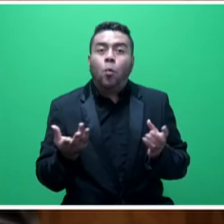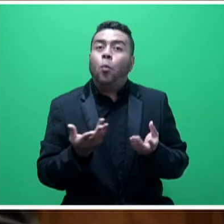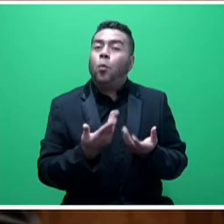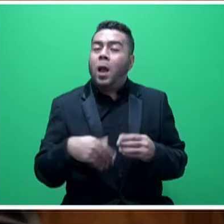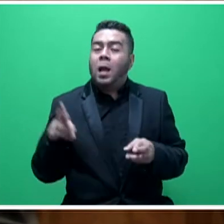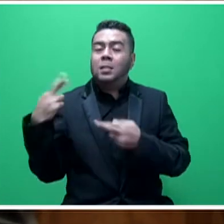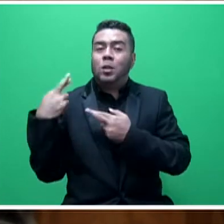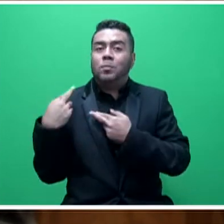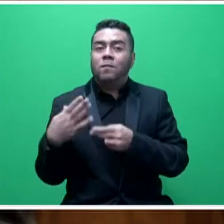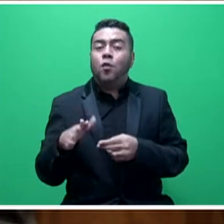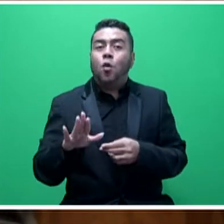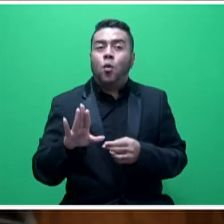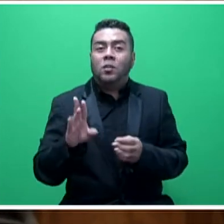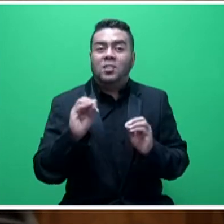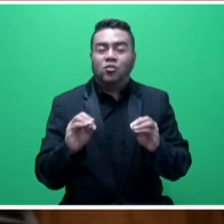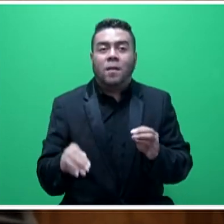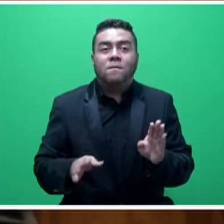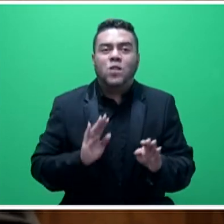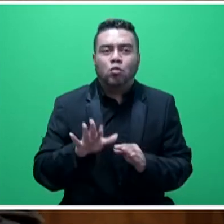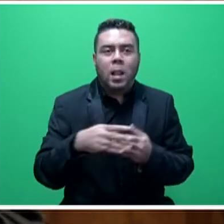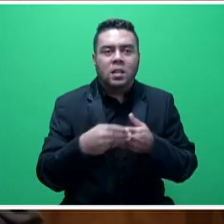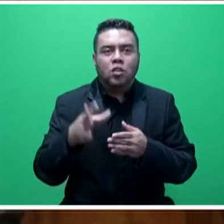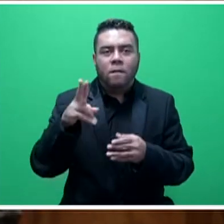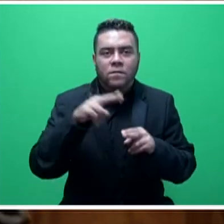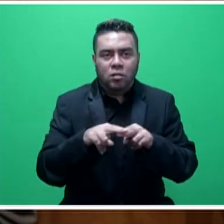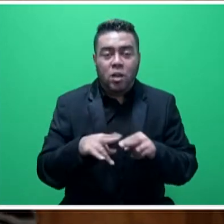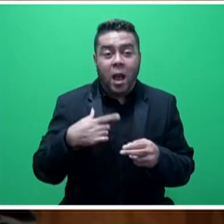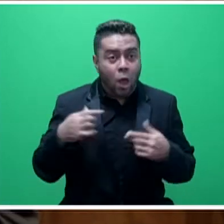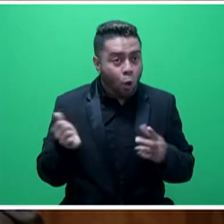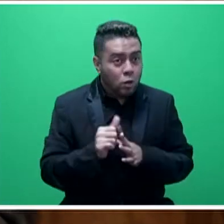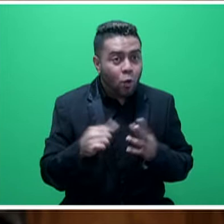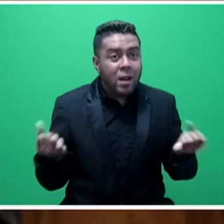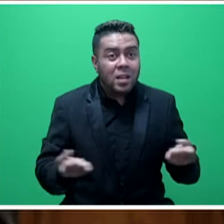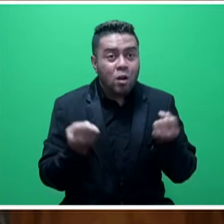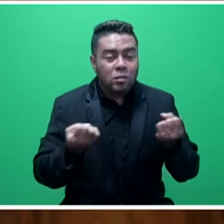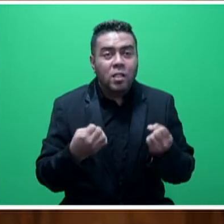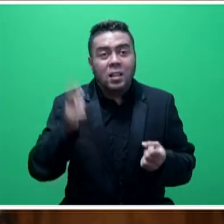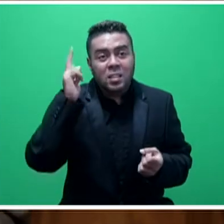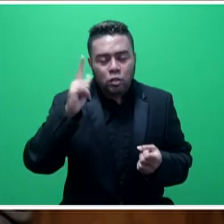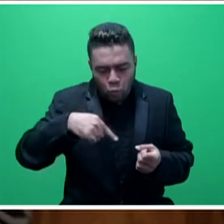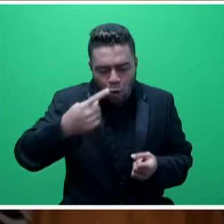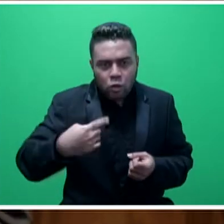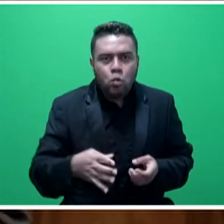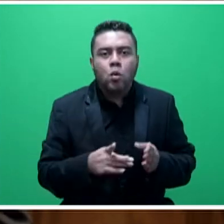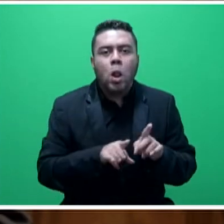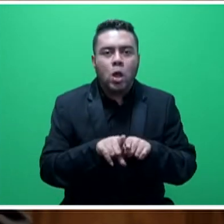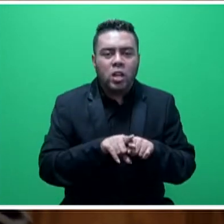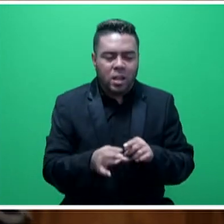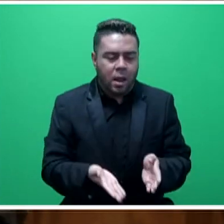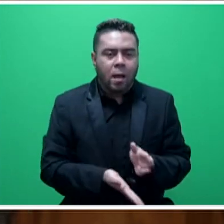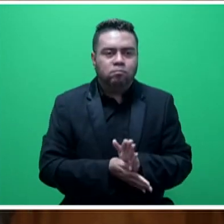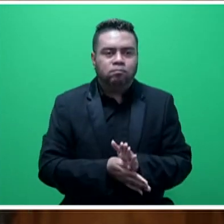nurturing the future leaders of Fiji. Mr. Speaker, I also encourage the teachers to continue learning and upgrading their